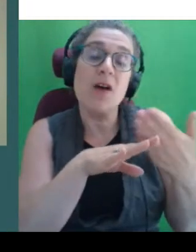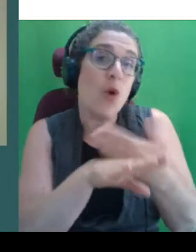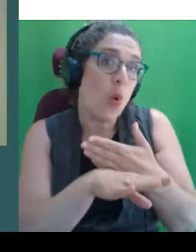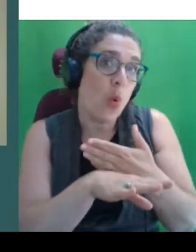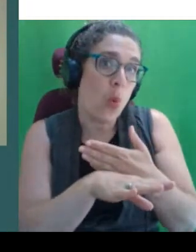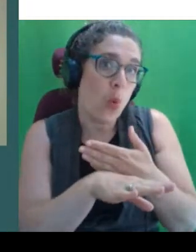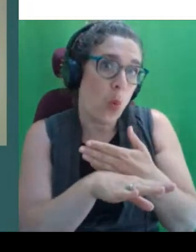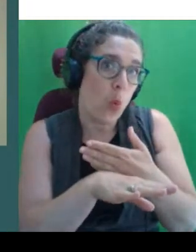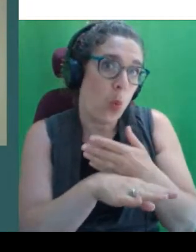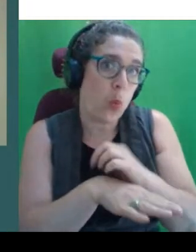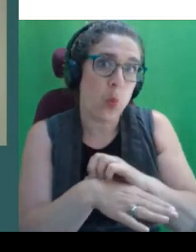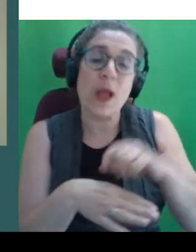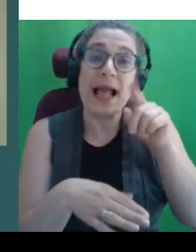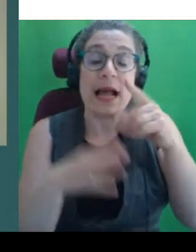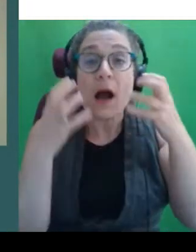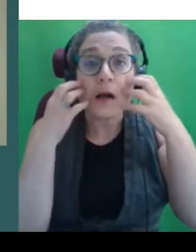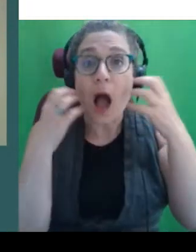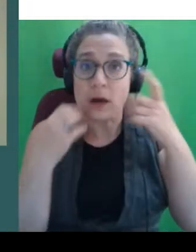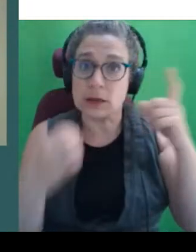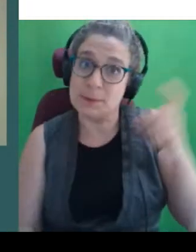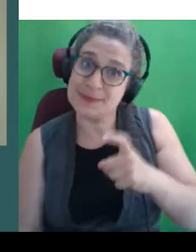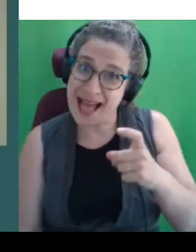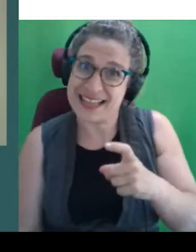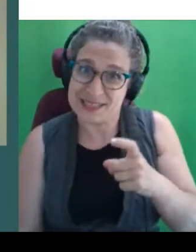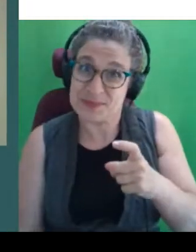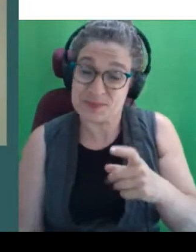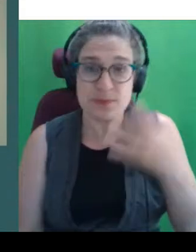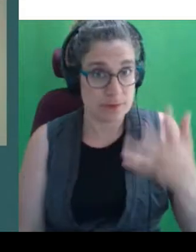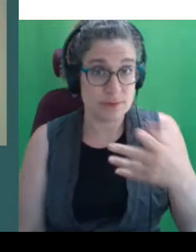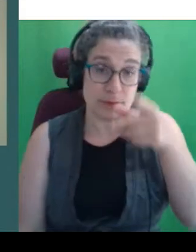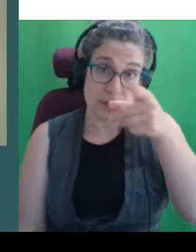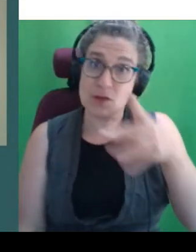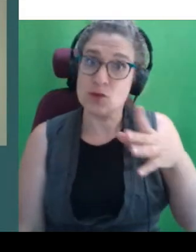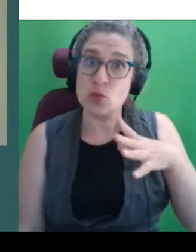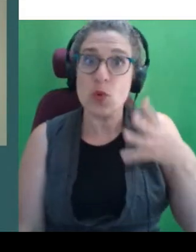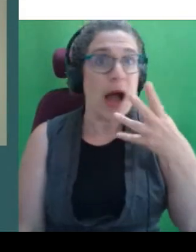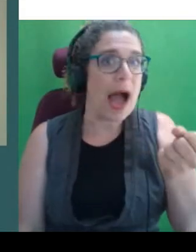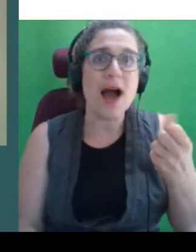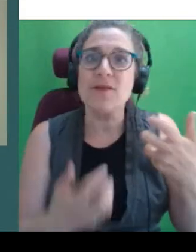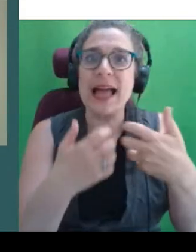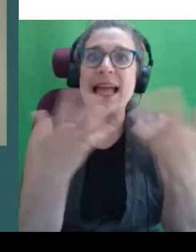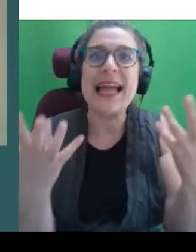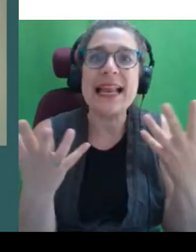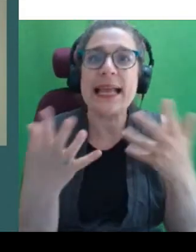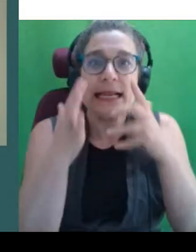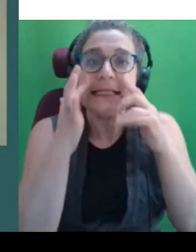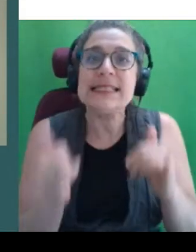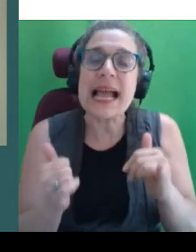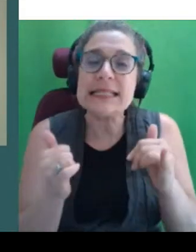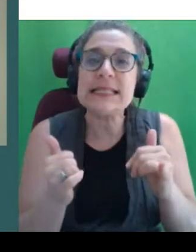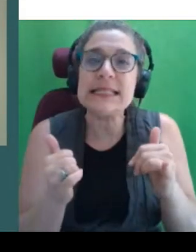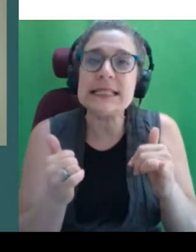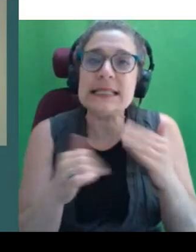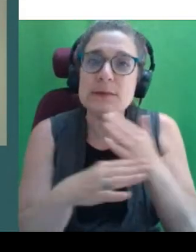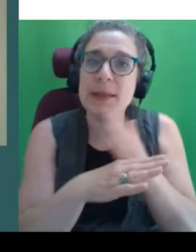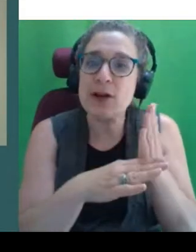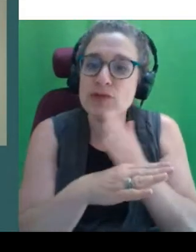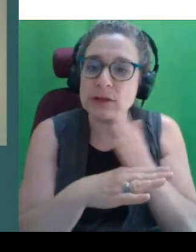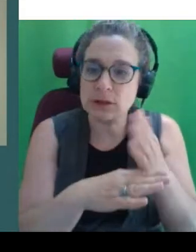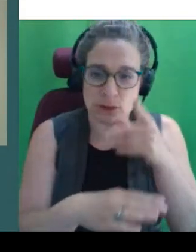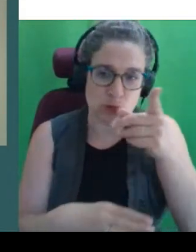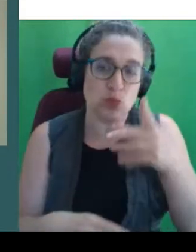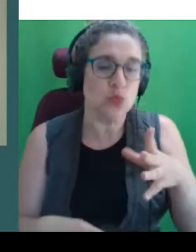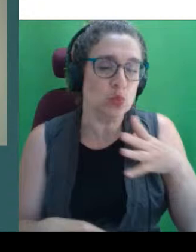the cat comes back in? So, if you're going to have like any test period or something, you've got to leave it at